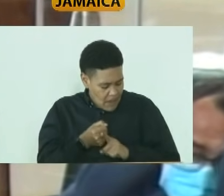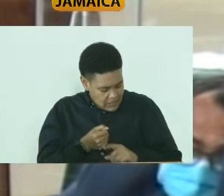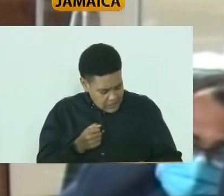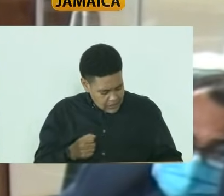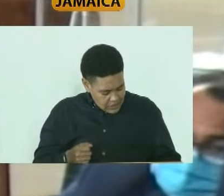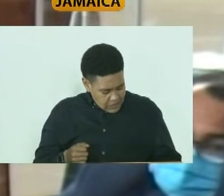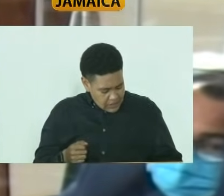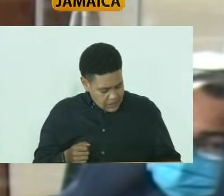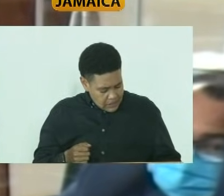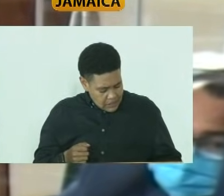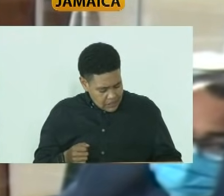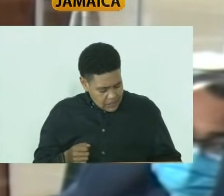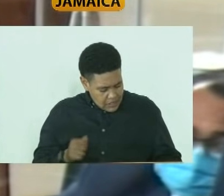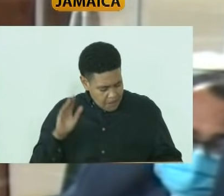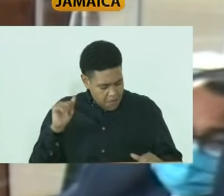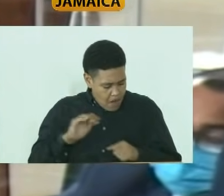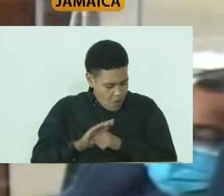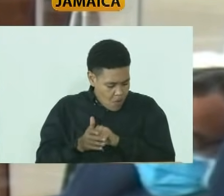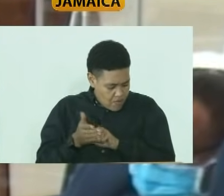by the pandemic.